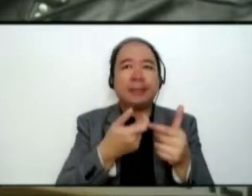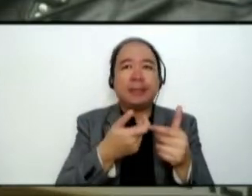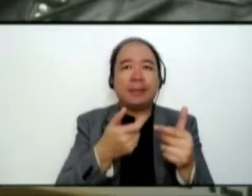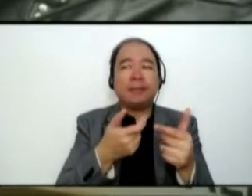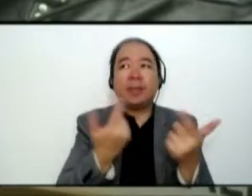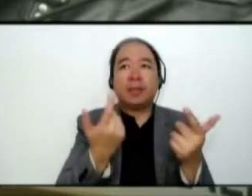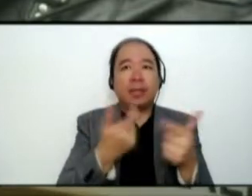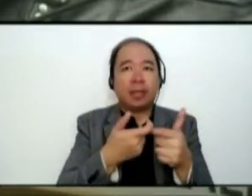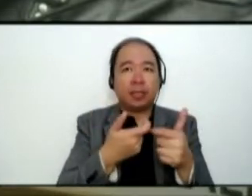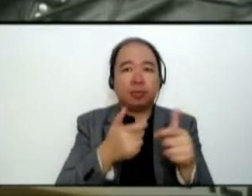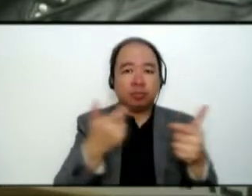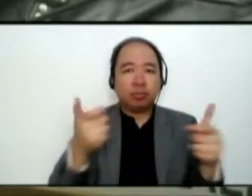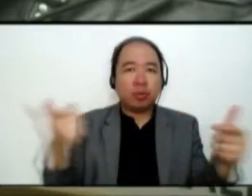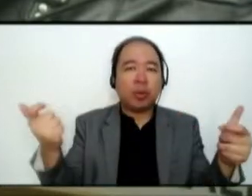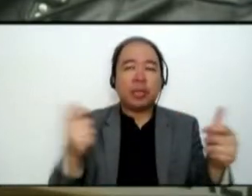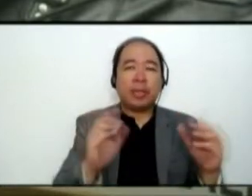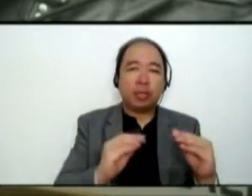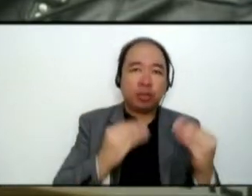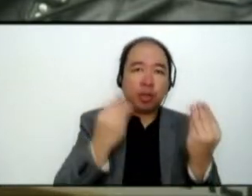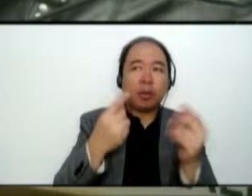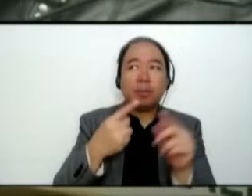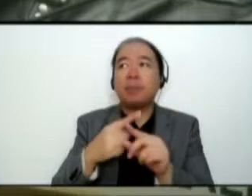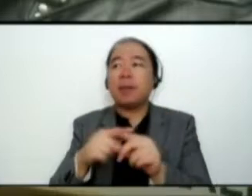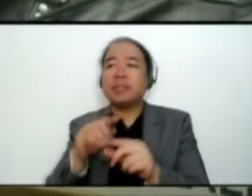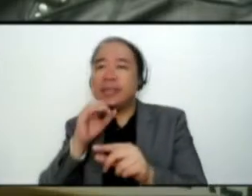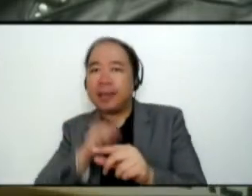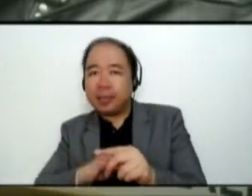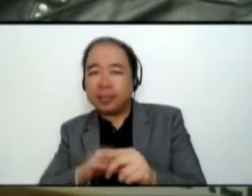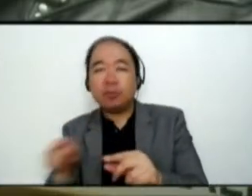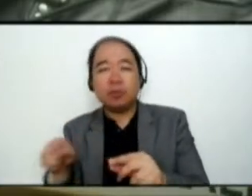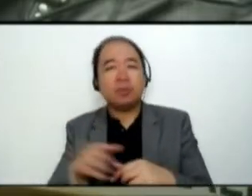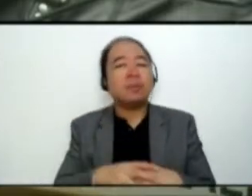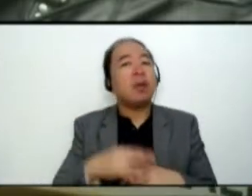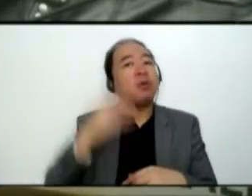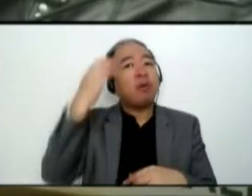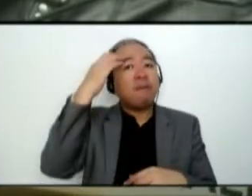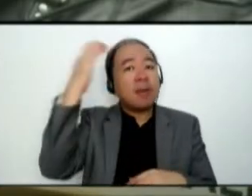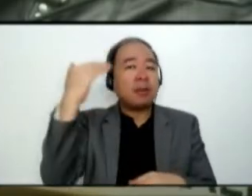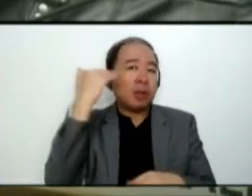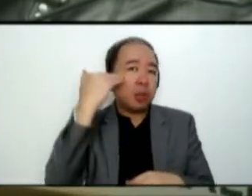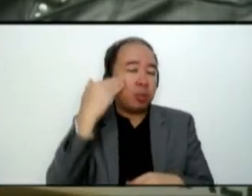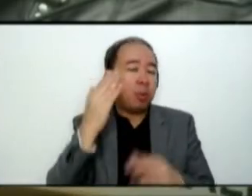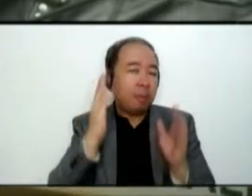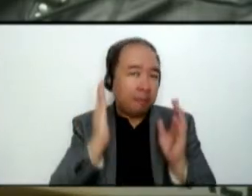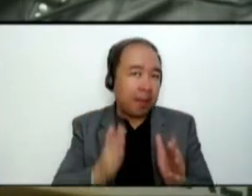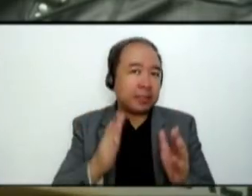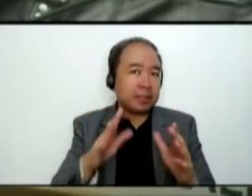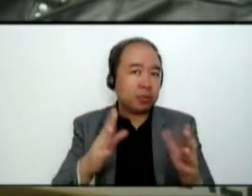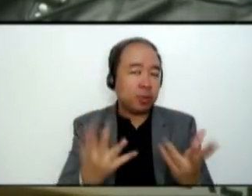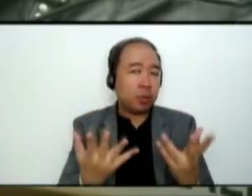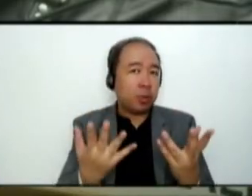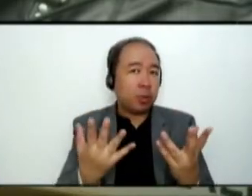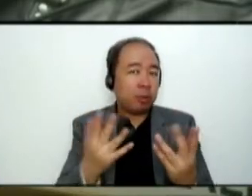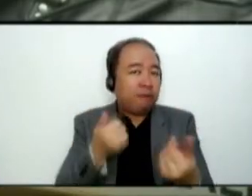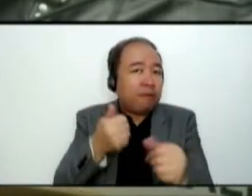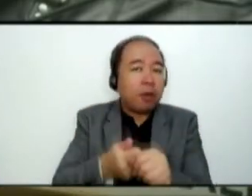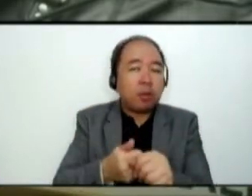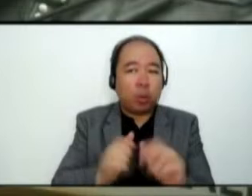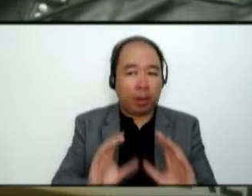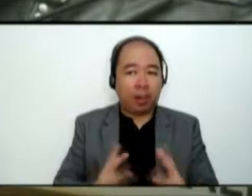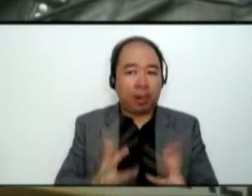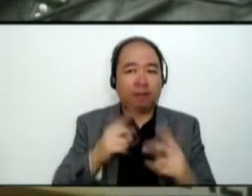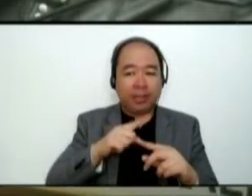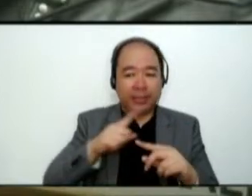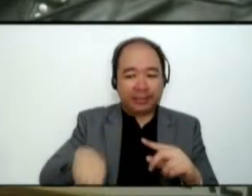aging demographic. Our government thus acknowledges the need to adopt a life cycle approach that supports citizens